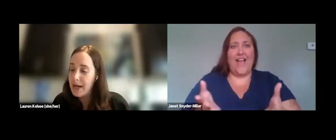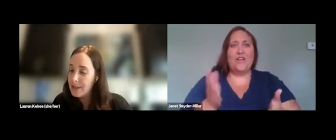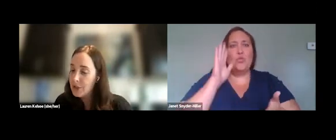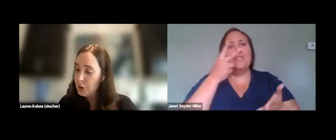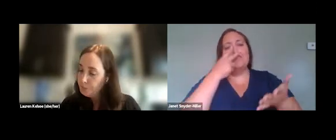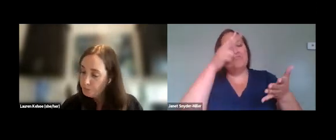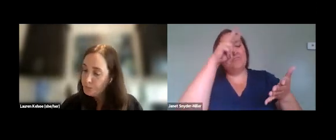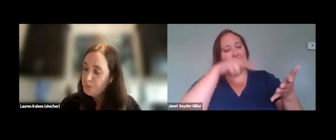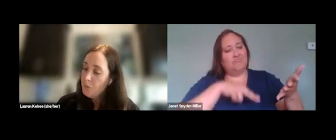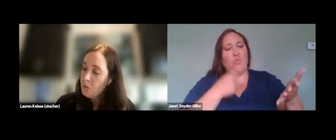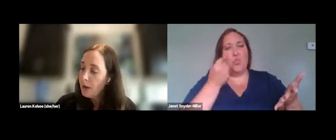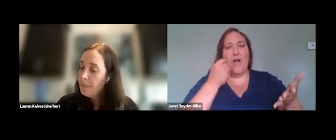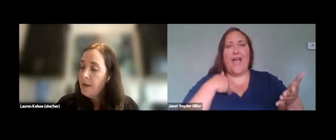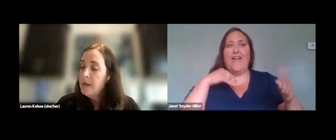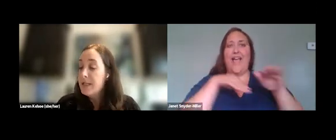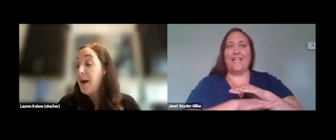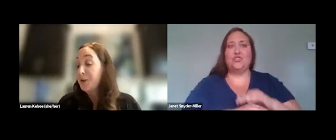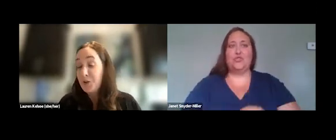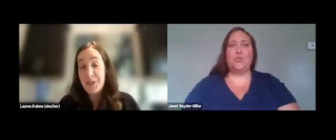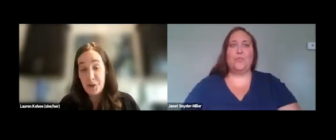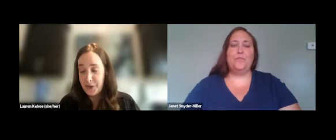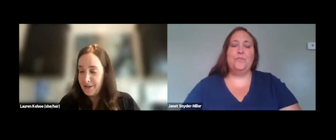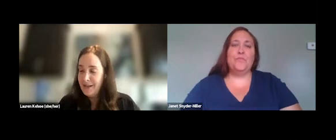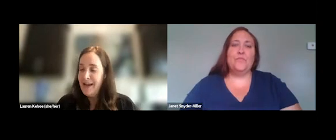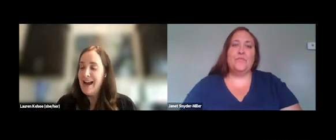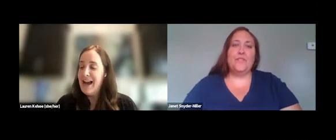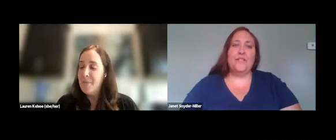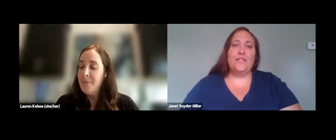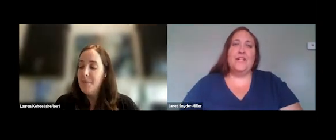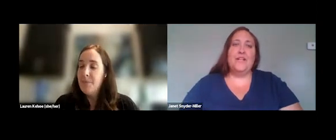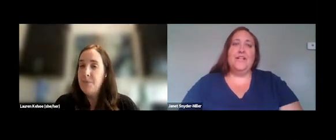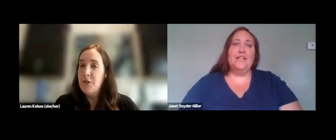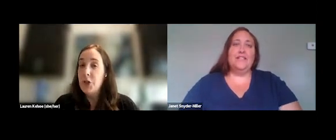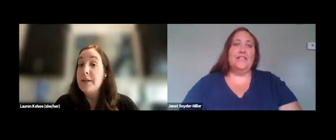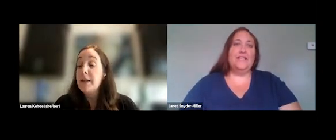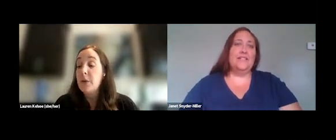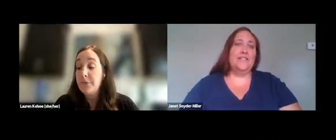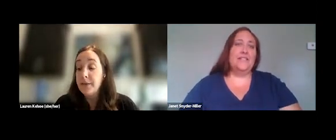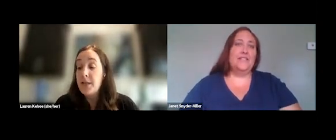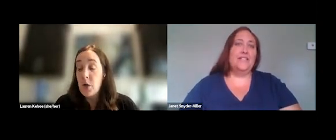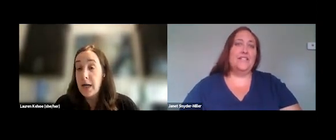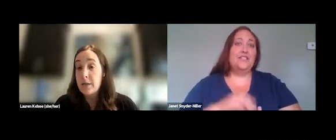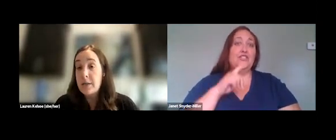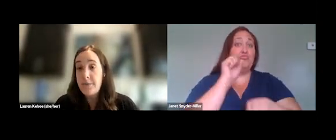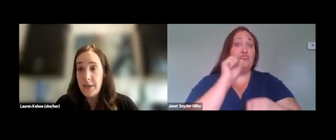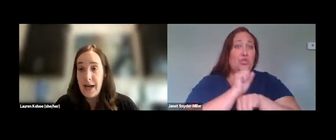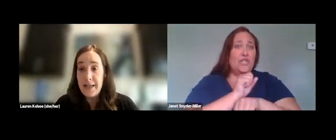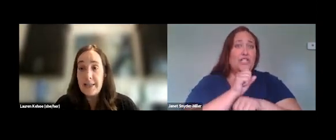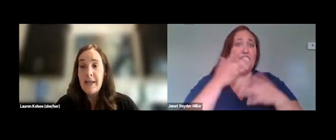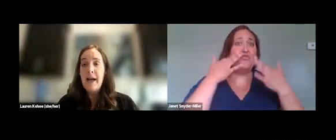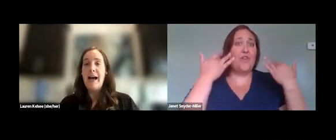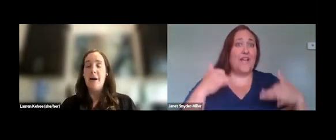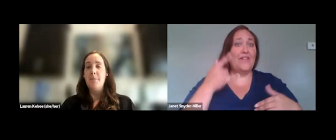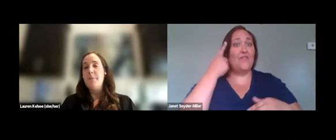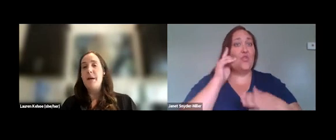people had access to. These milestones included ensuring that there were friendly URLs for the